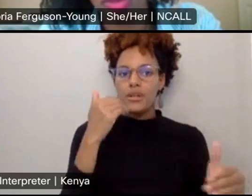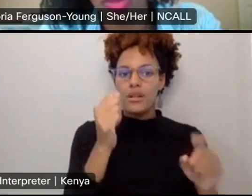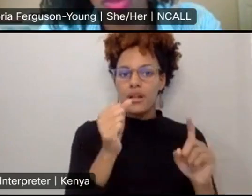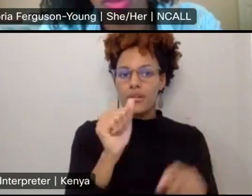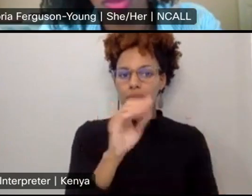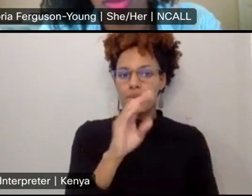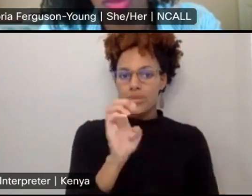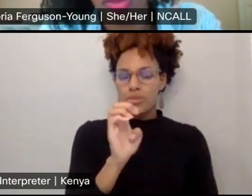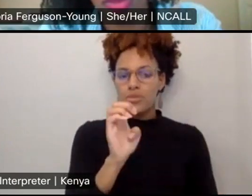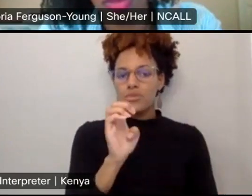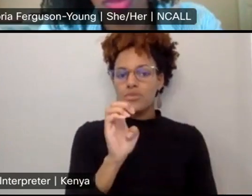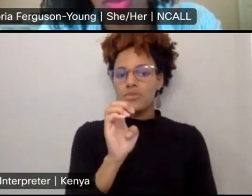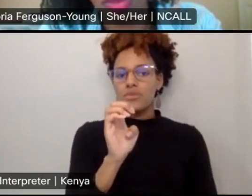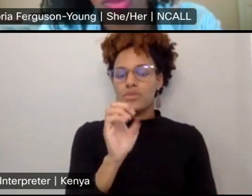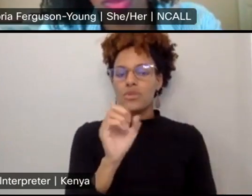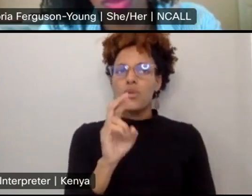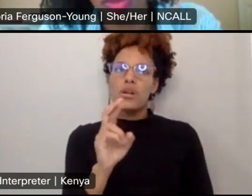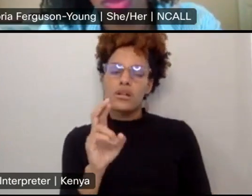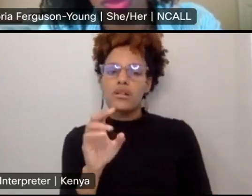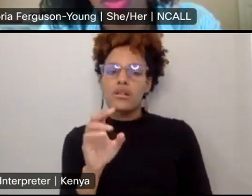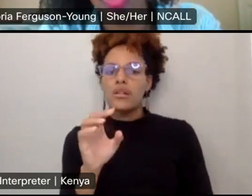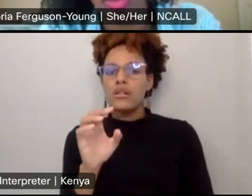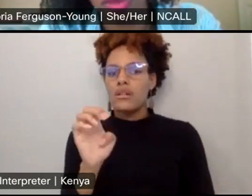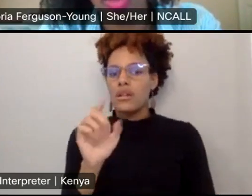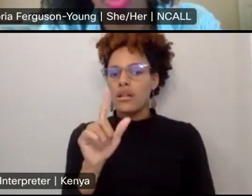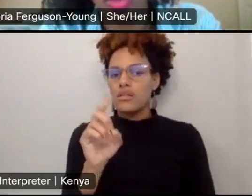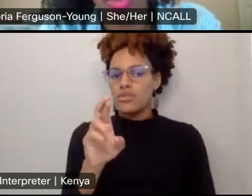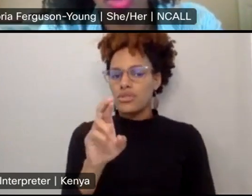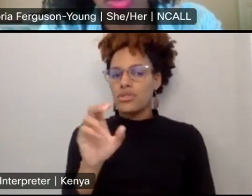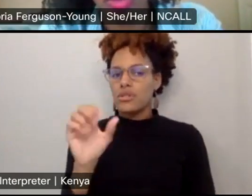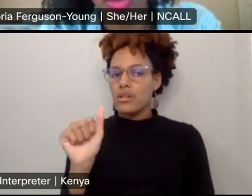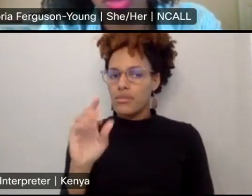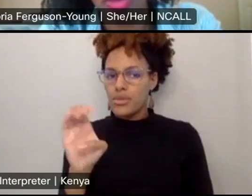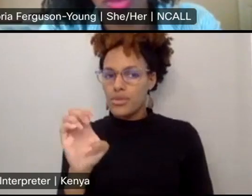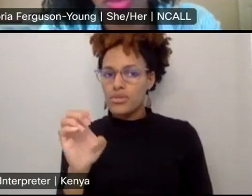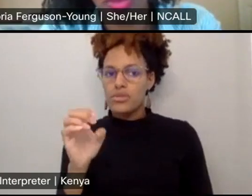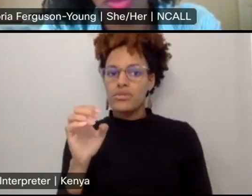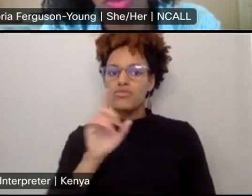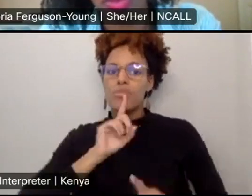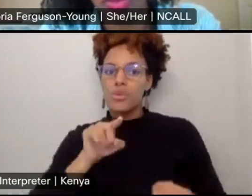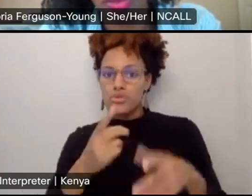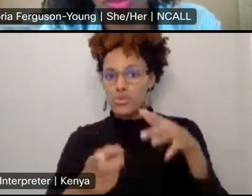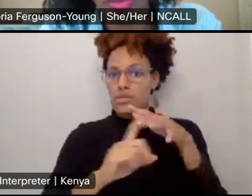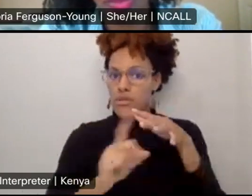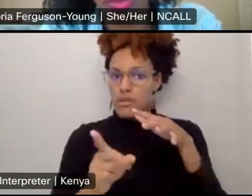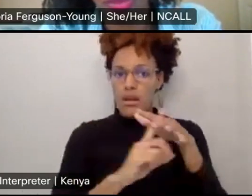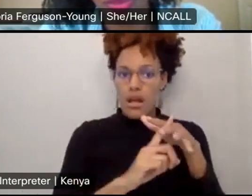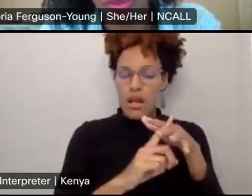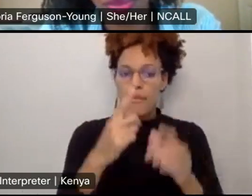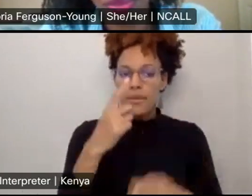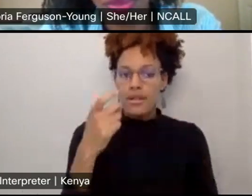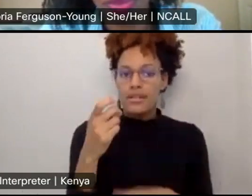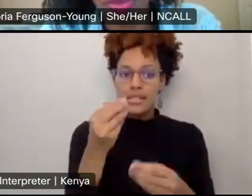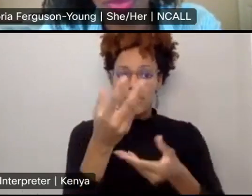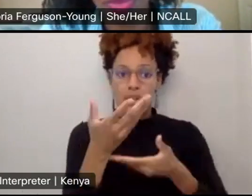abuse reports were coming in, was because based on the information they